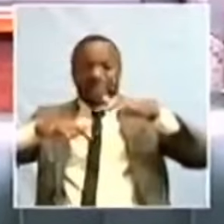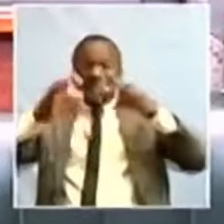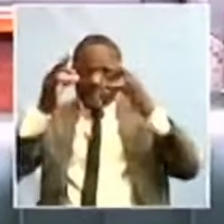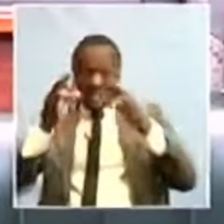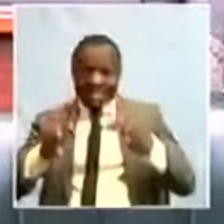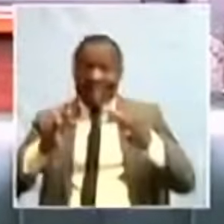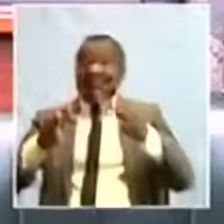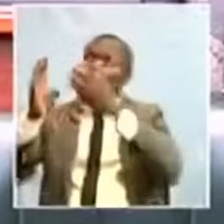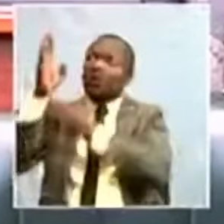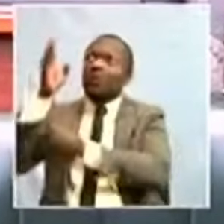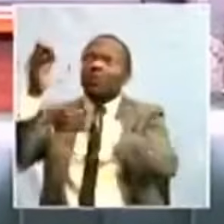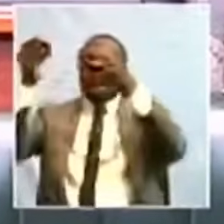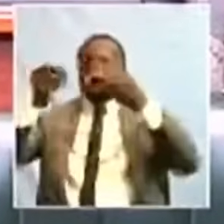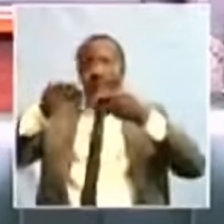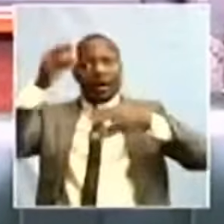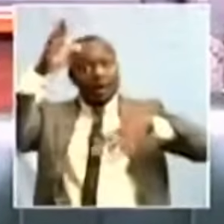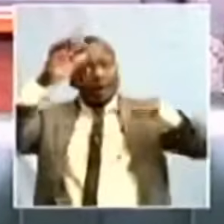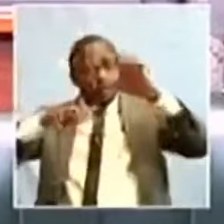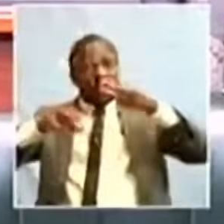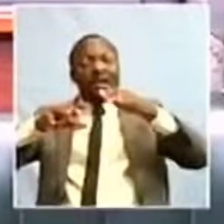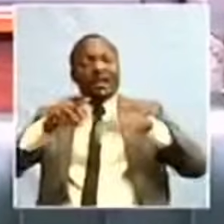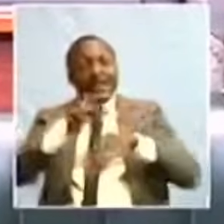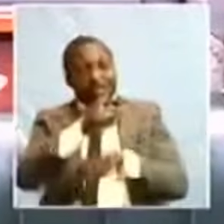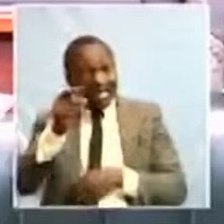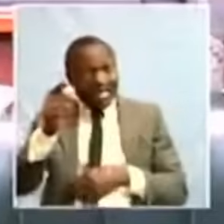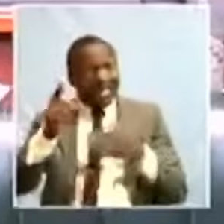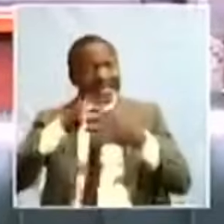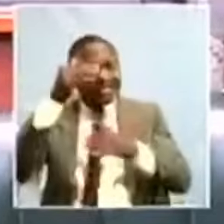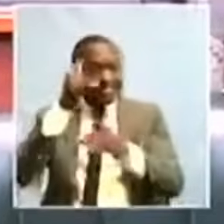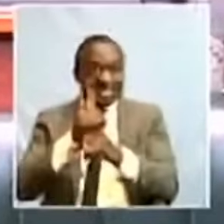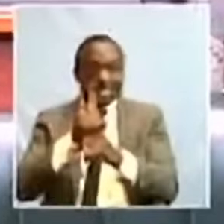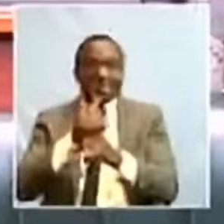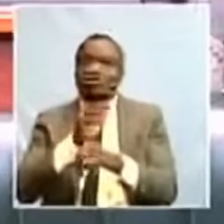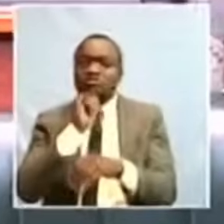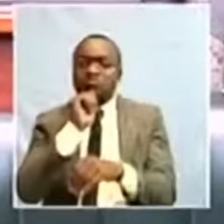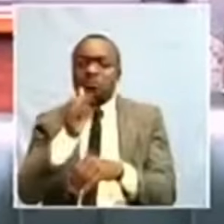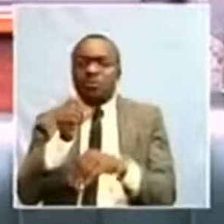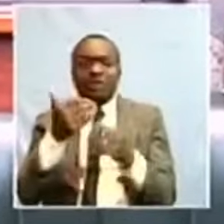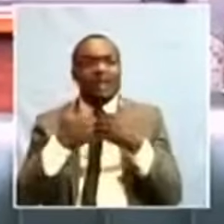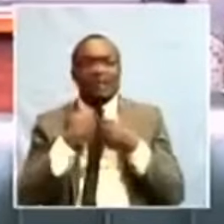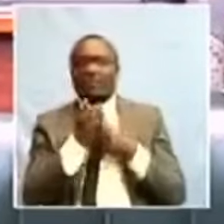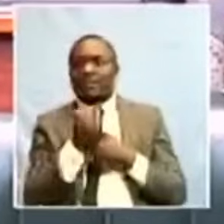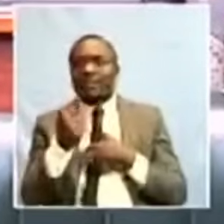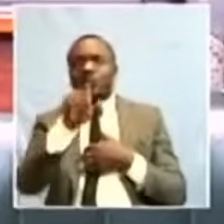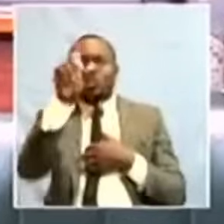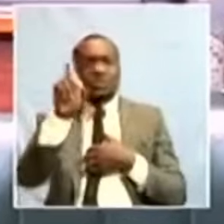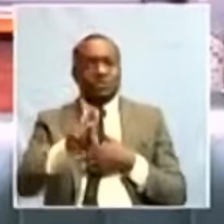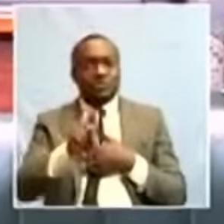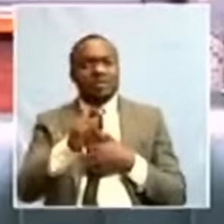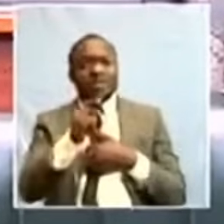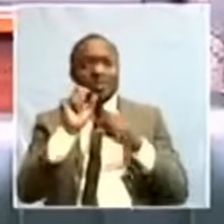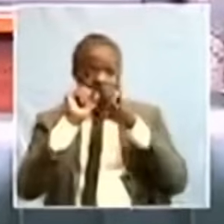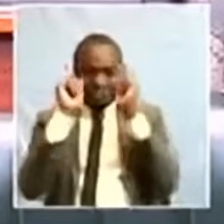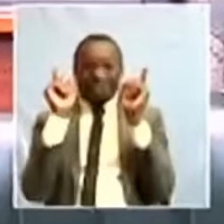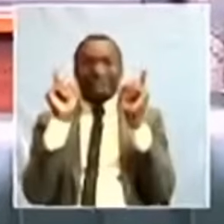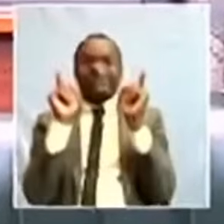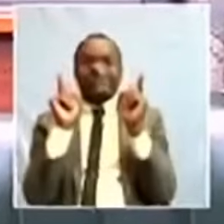he releases rain, next year, madam, they will not have any questions. They will be